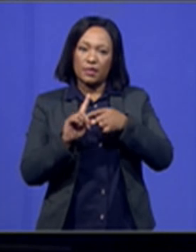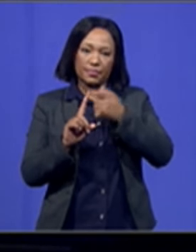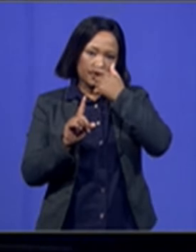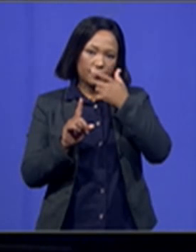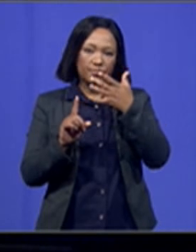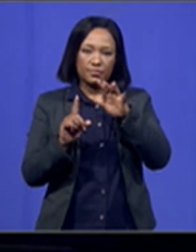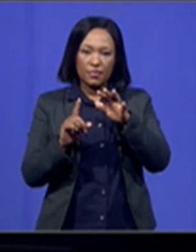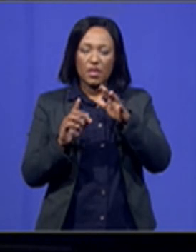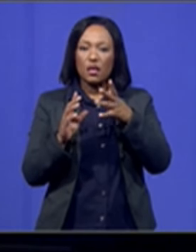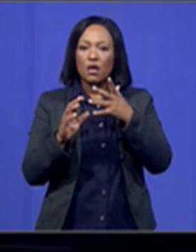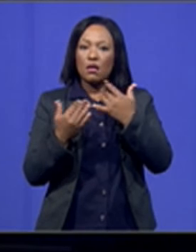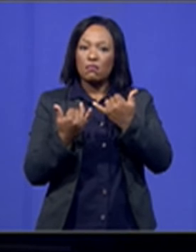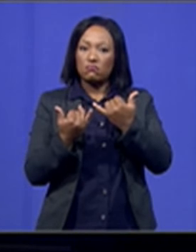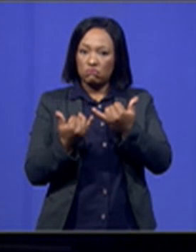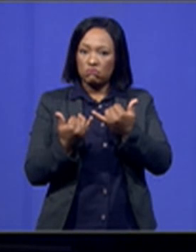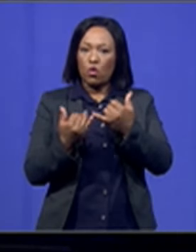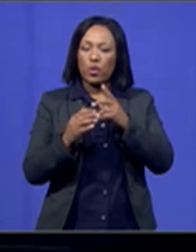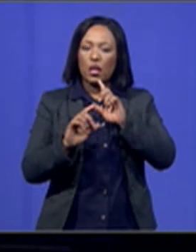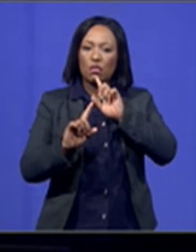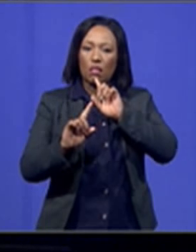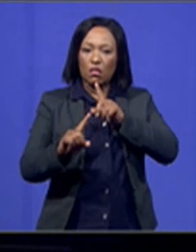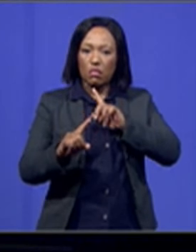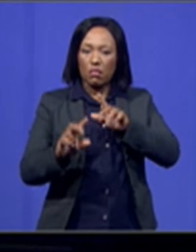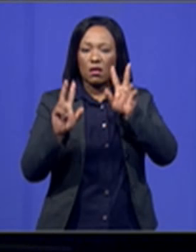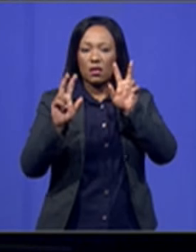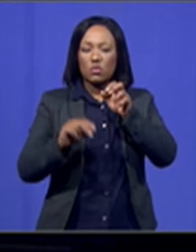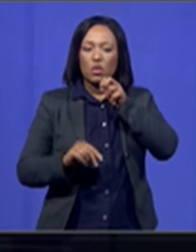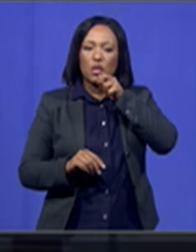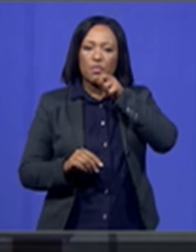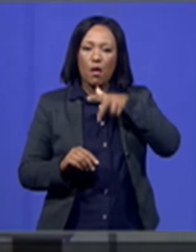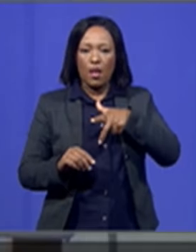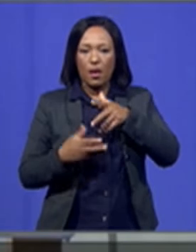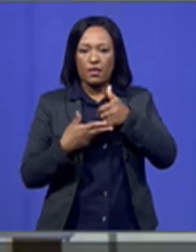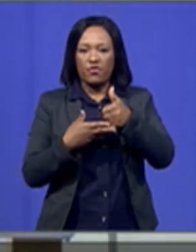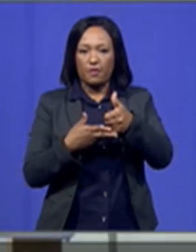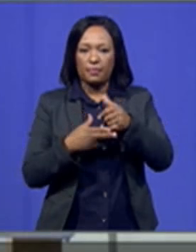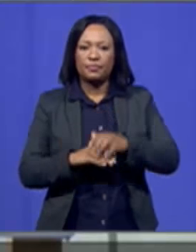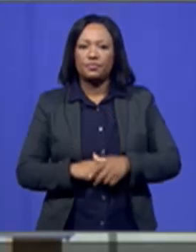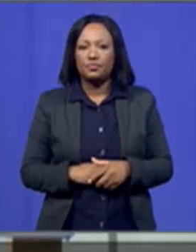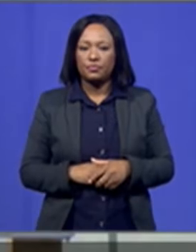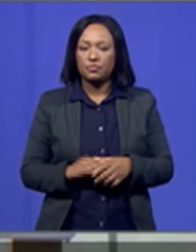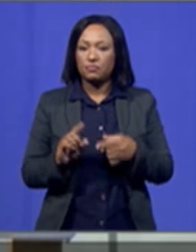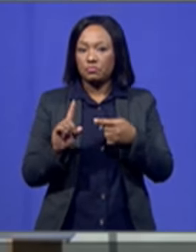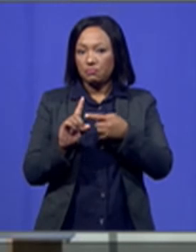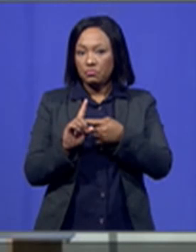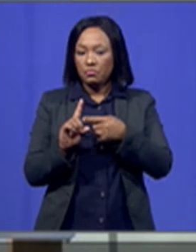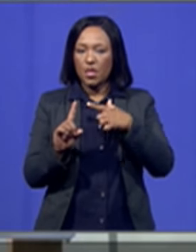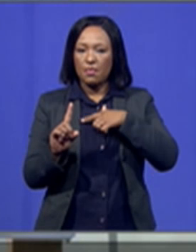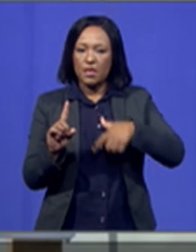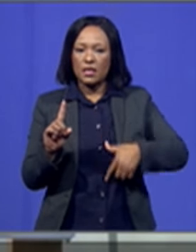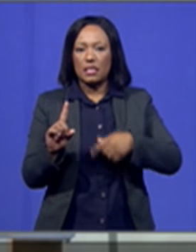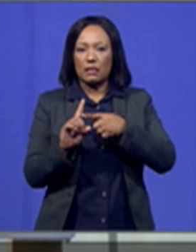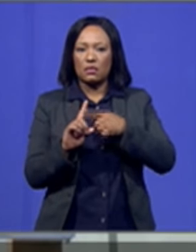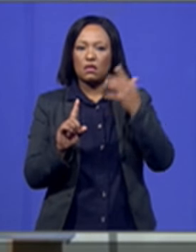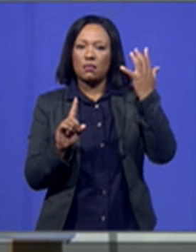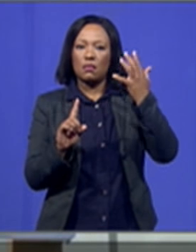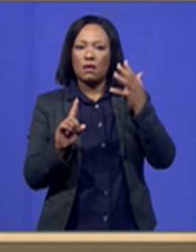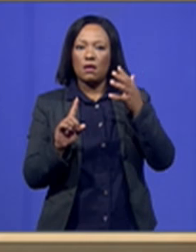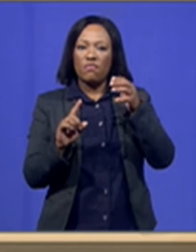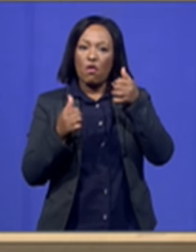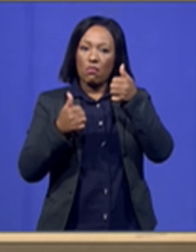boetapele bakeng sa ho arabela ka matla bohlokong ba Ebola. Ha bua nakong ya kopano e potlakileng ya matona maemo a phahameng